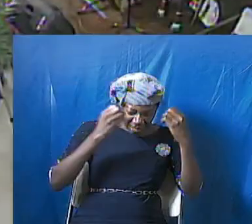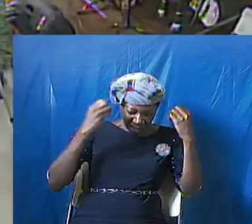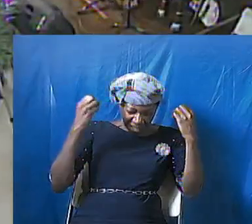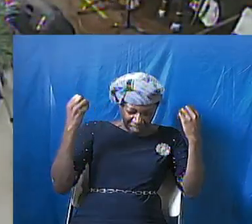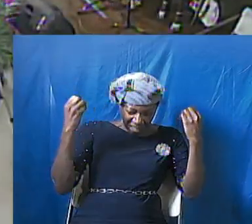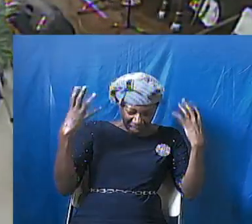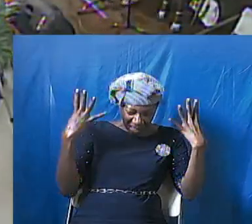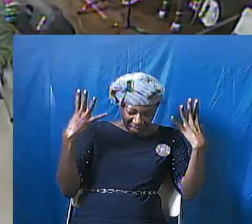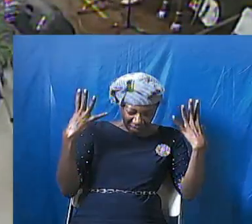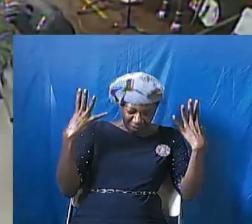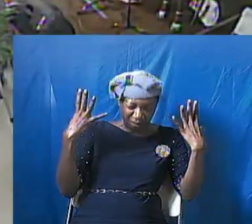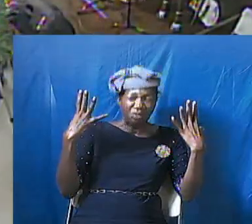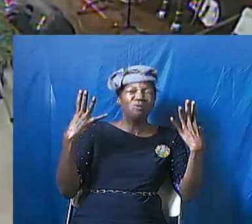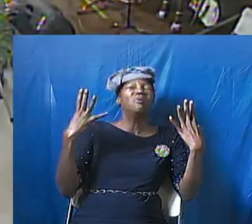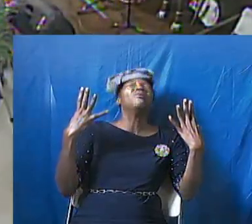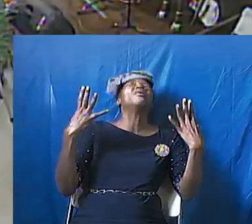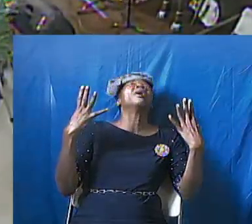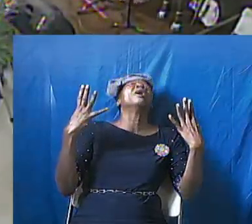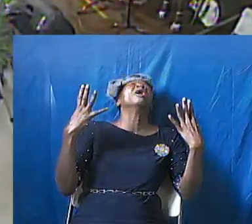Jesus,